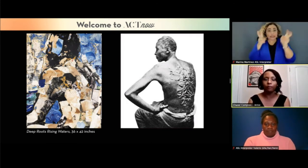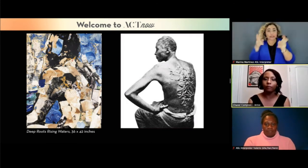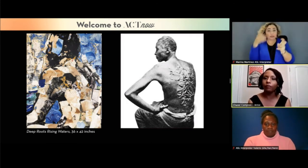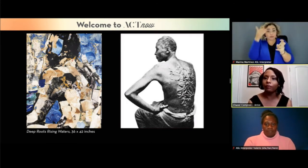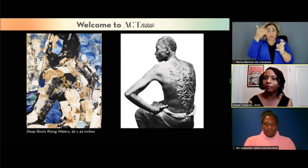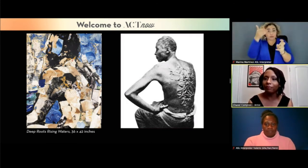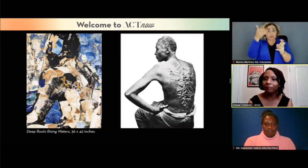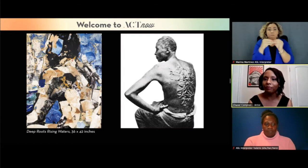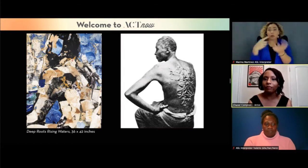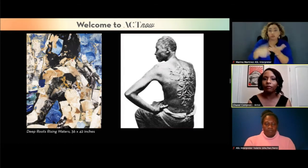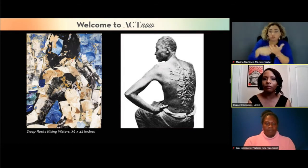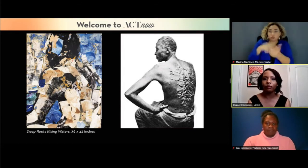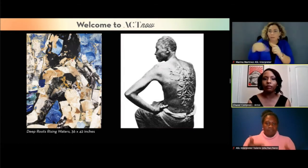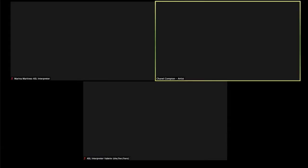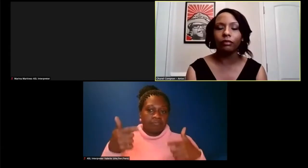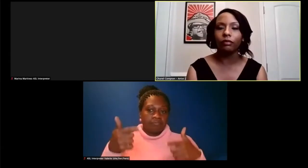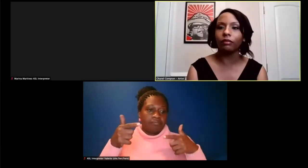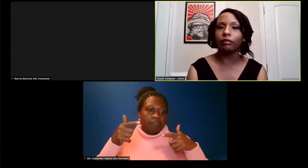discussion.